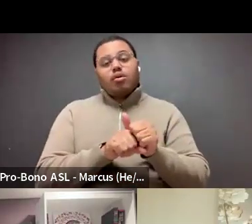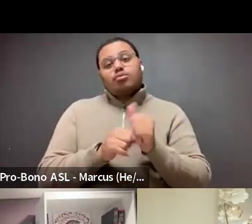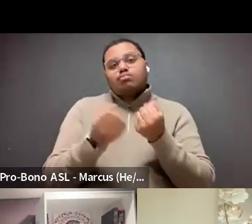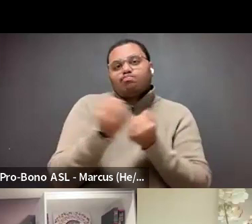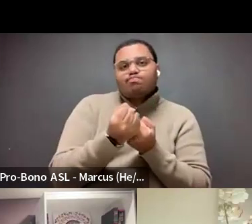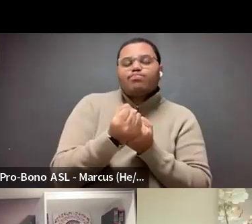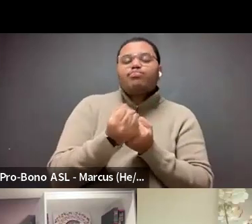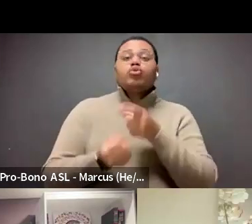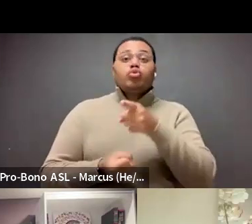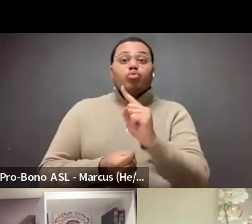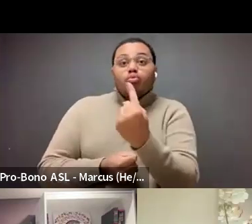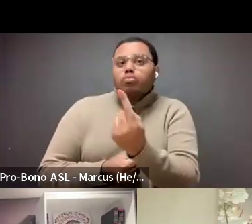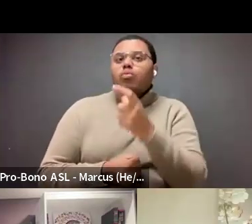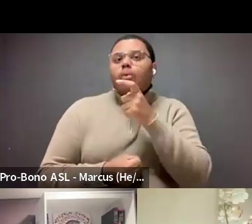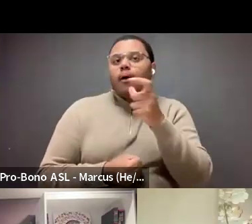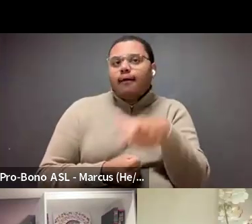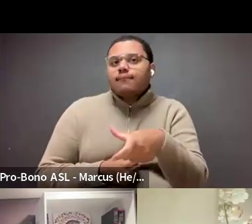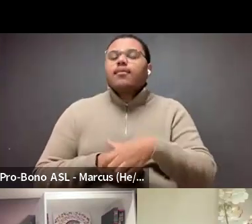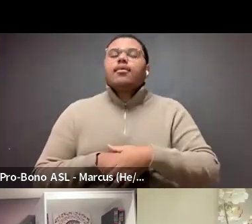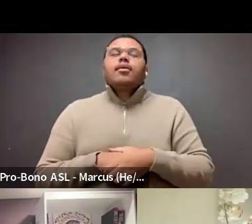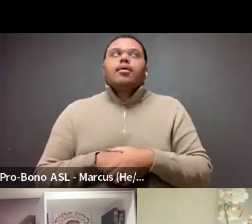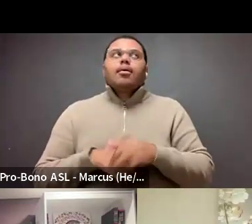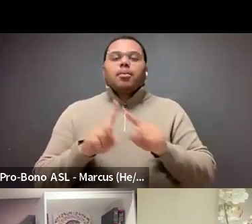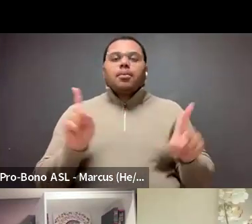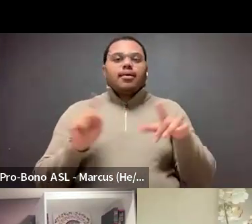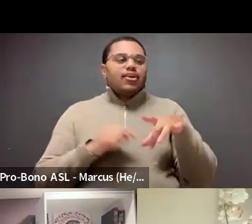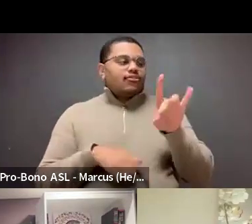own. But it is,